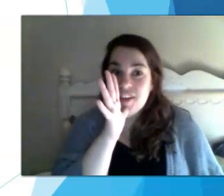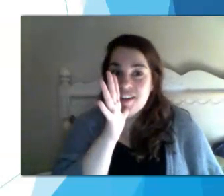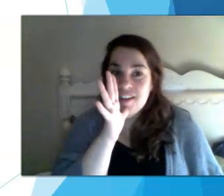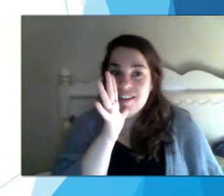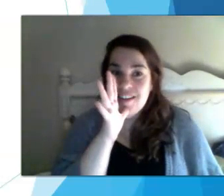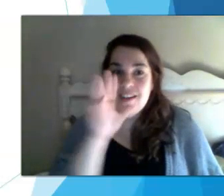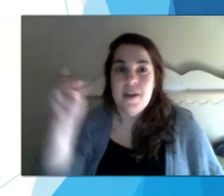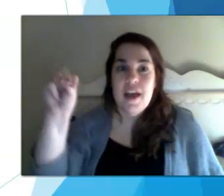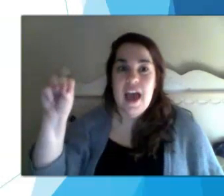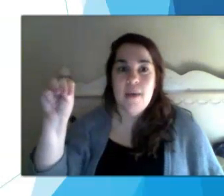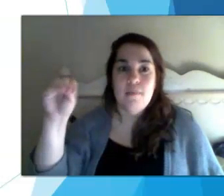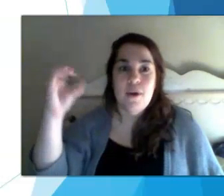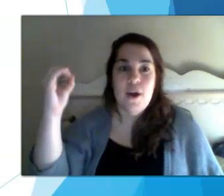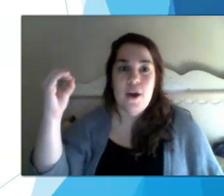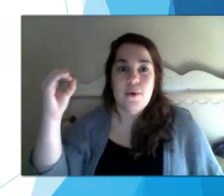Mother.